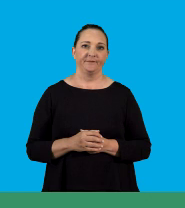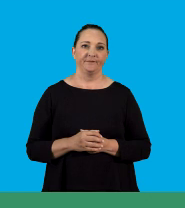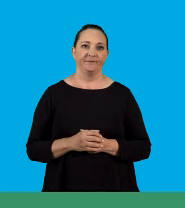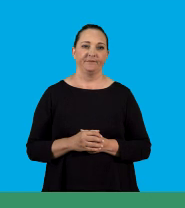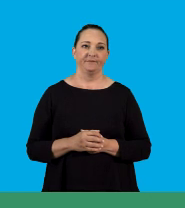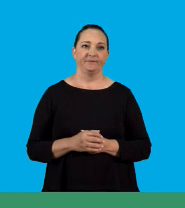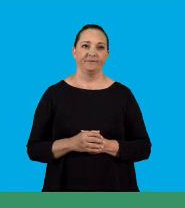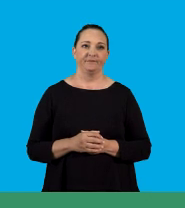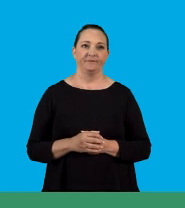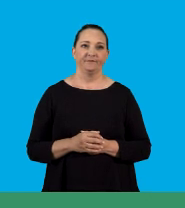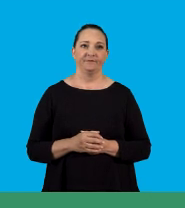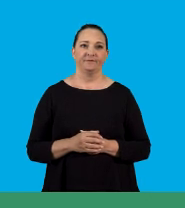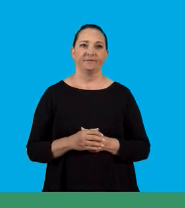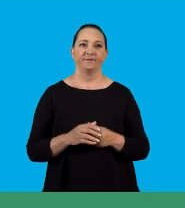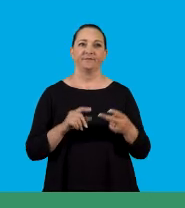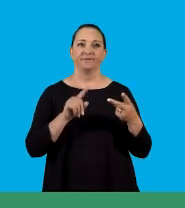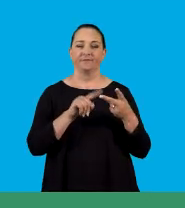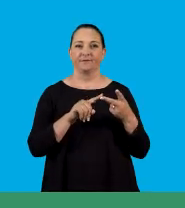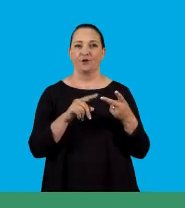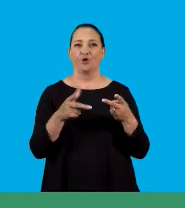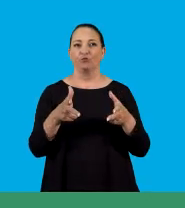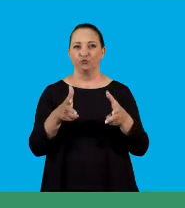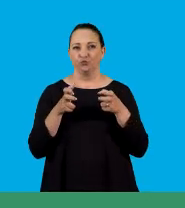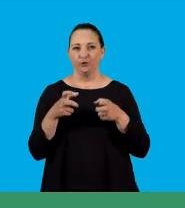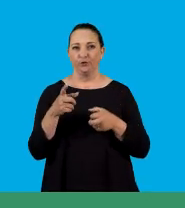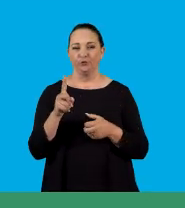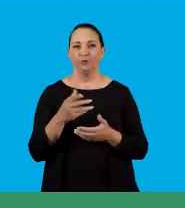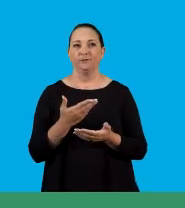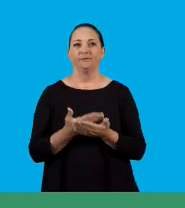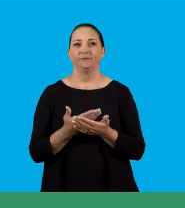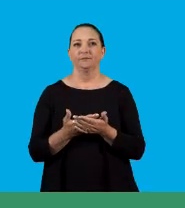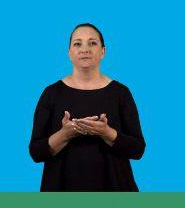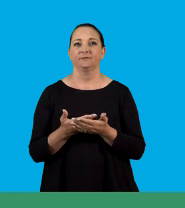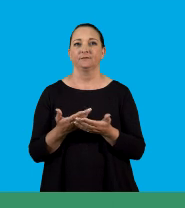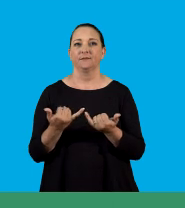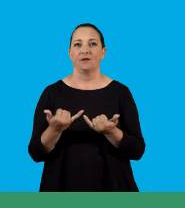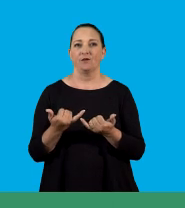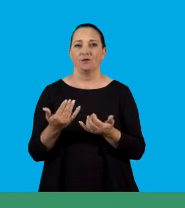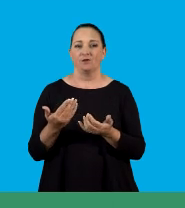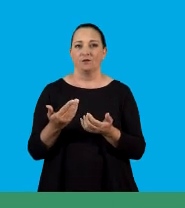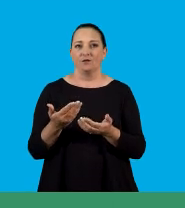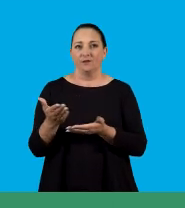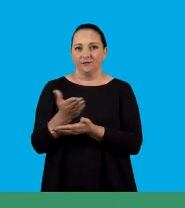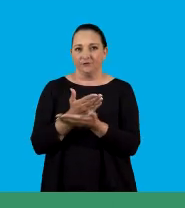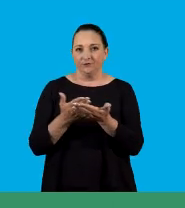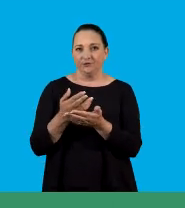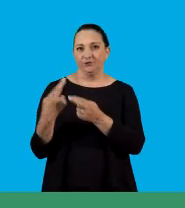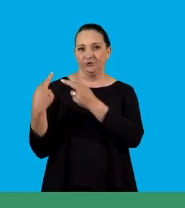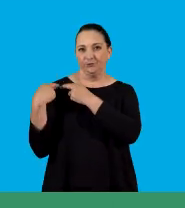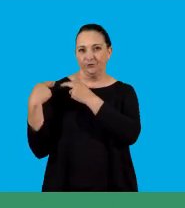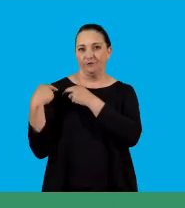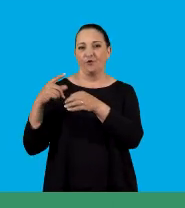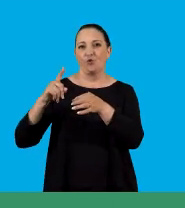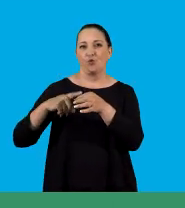things. That is one. And then another one you quote, they also share the responsibility for quality output amongst employees. That